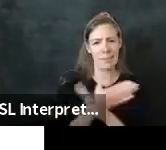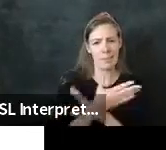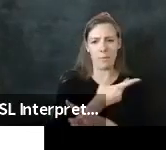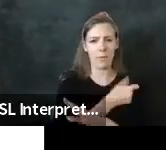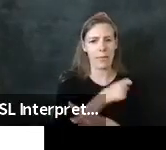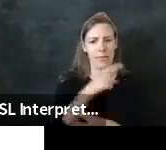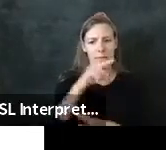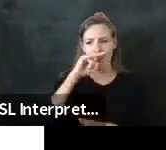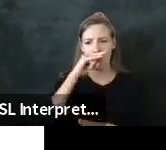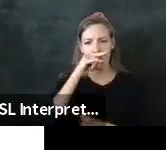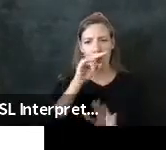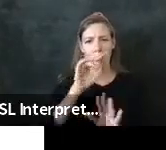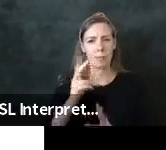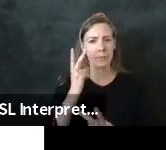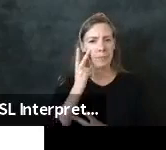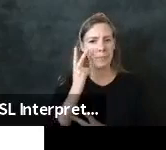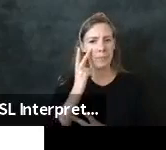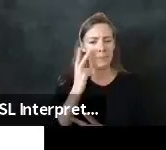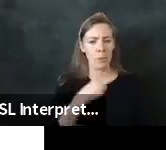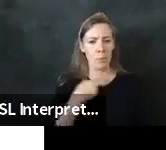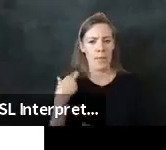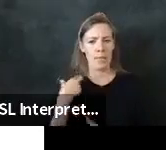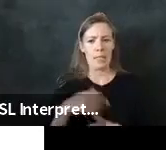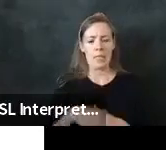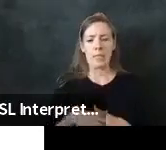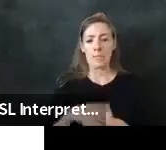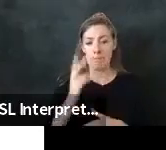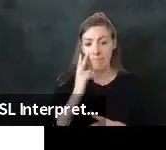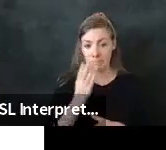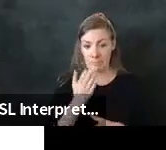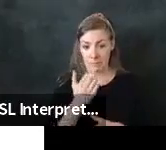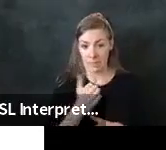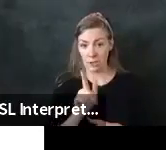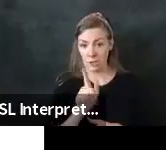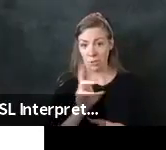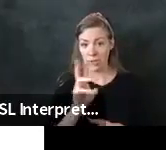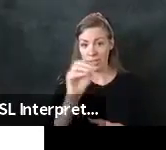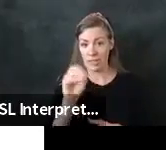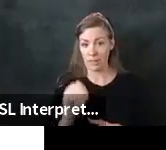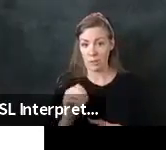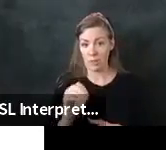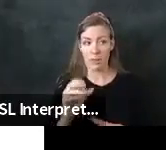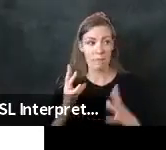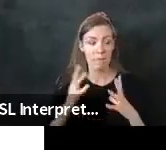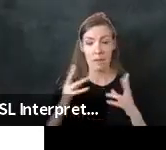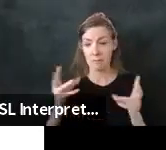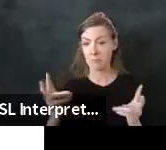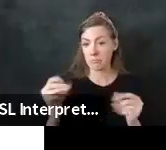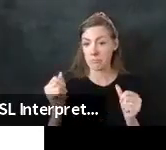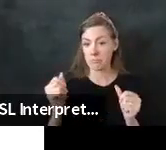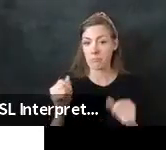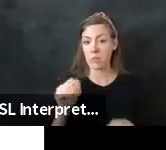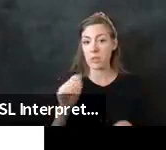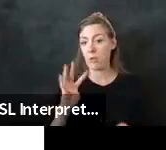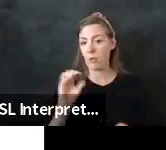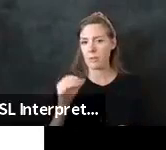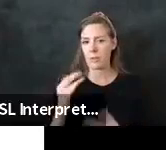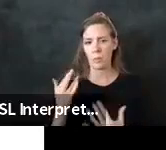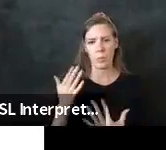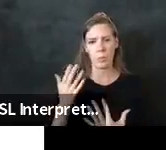for COVID-19. You can see in that bar graph there, 26% say they'll do it right away, 40% are wait and